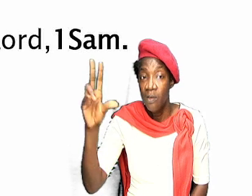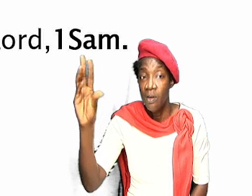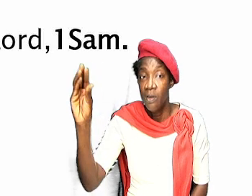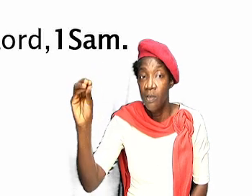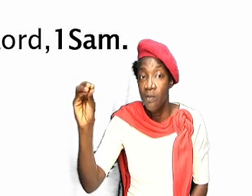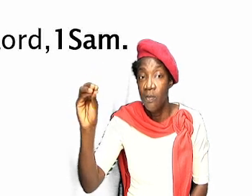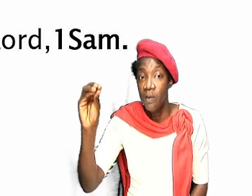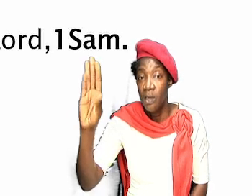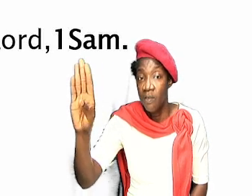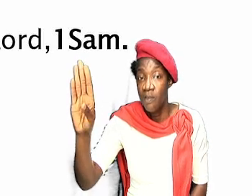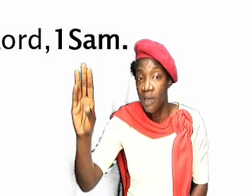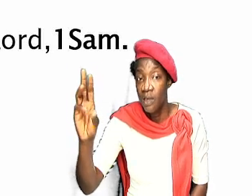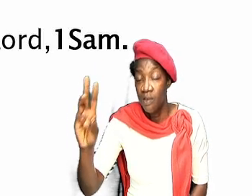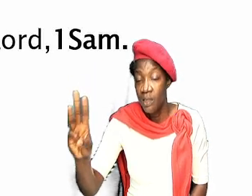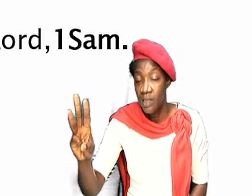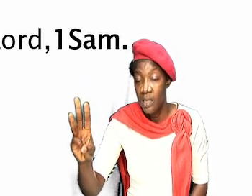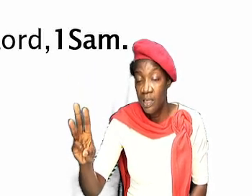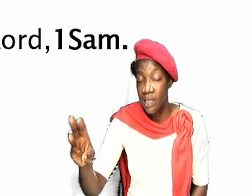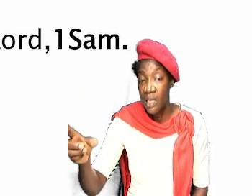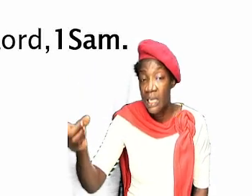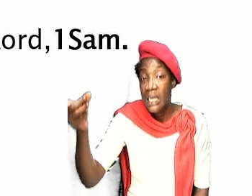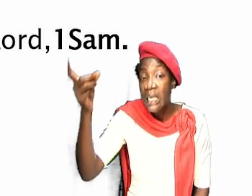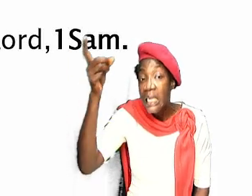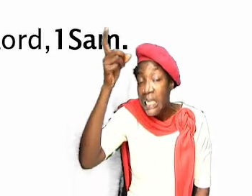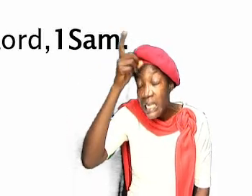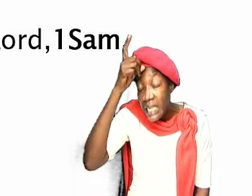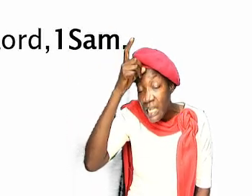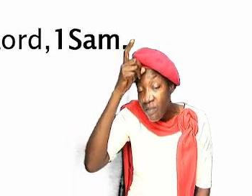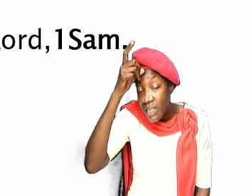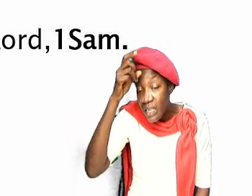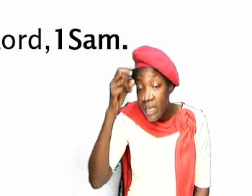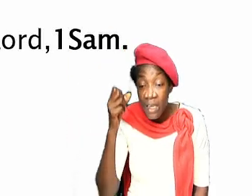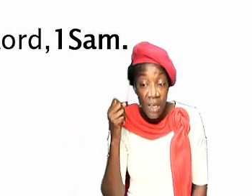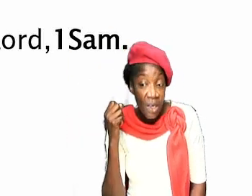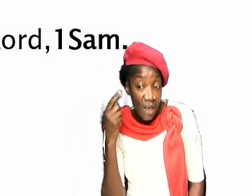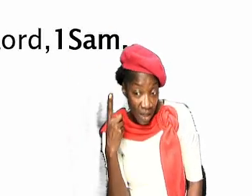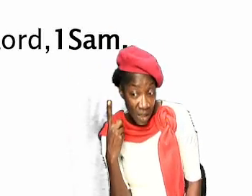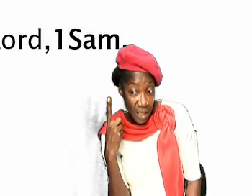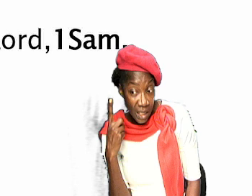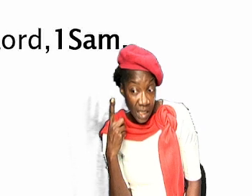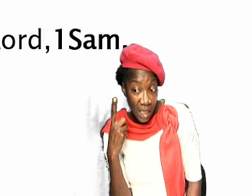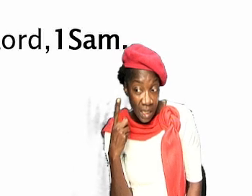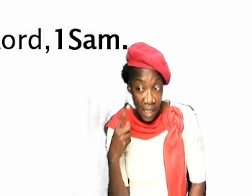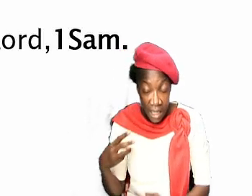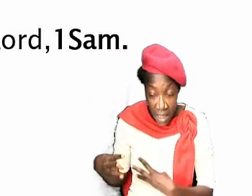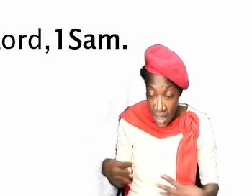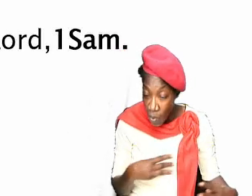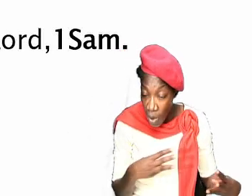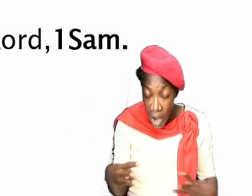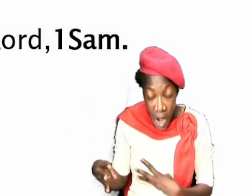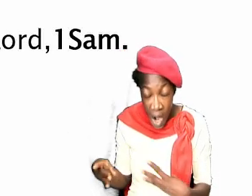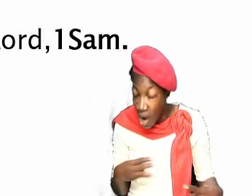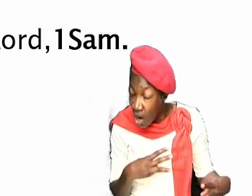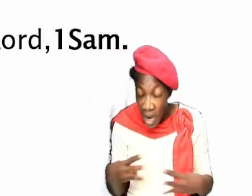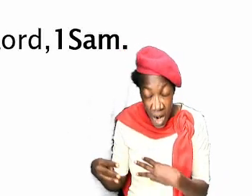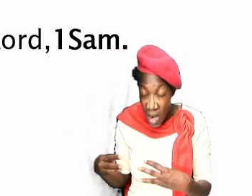David acknowledged it on the battlefield and he gave the credit to the